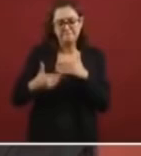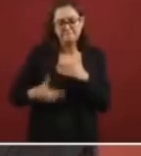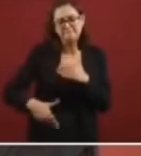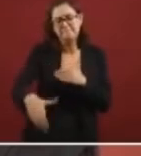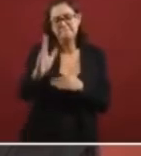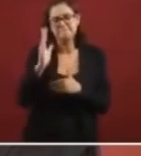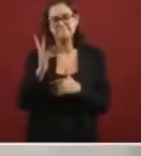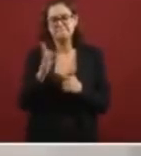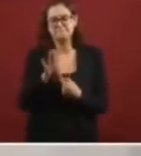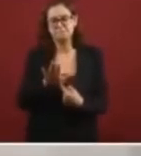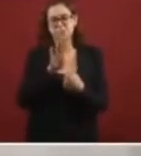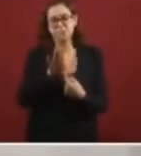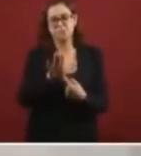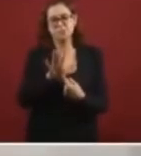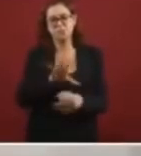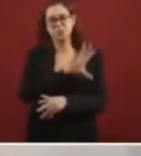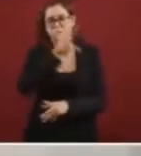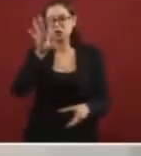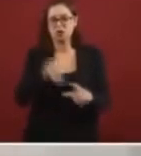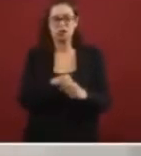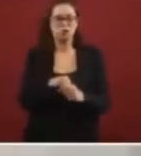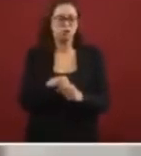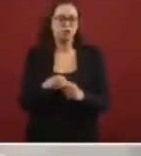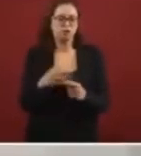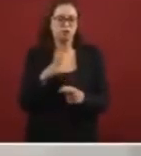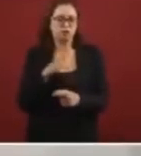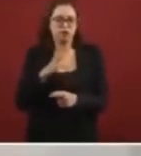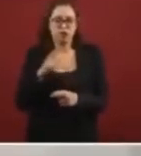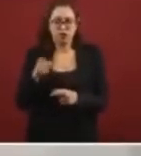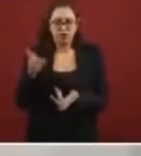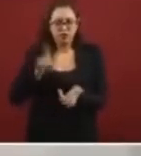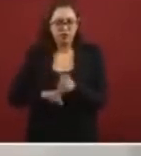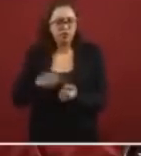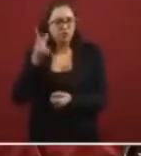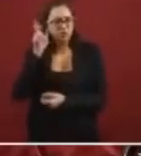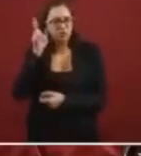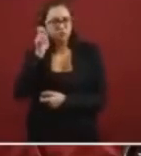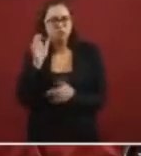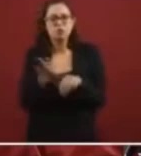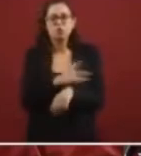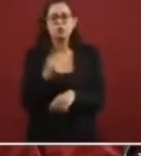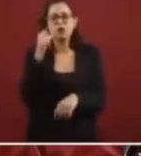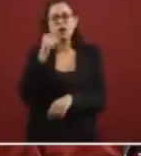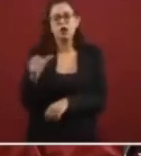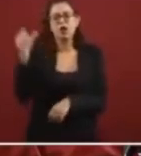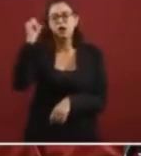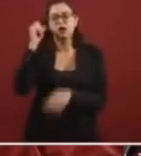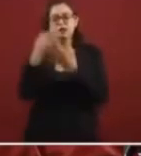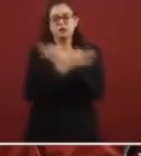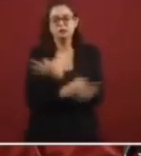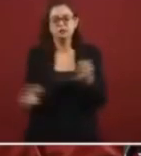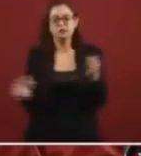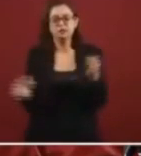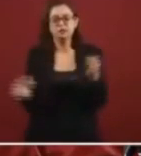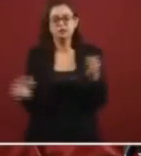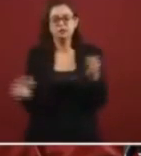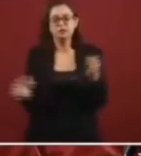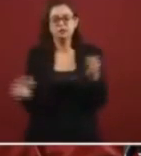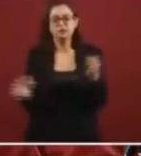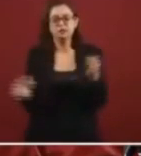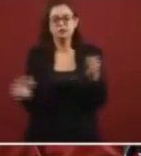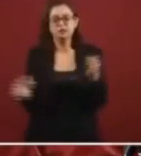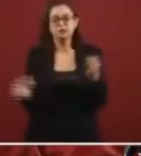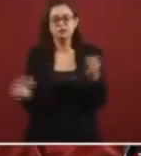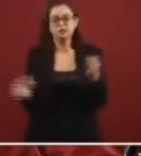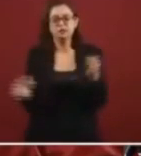tapes? Que tenemos en estos audios, y se lo pregunto porque anoche publicamos en Univision esta investigación. And